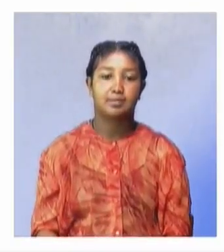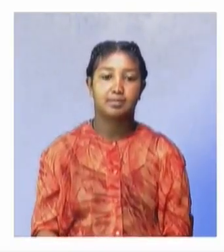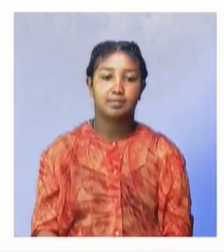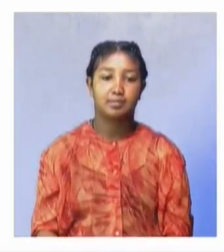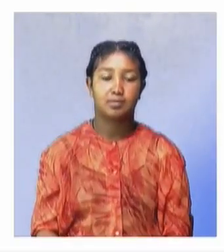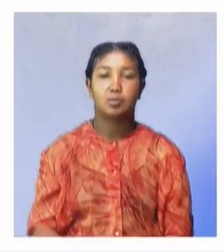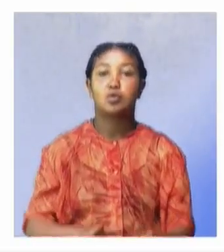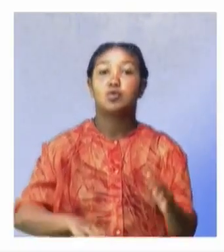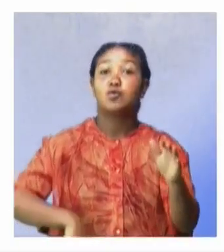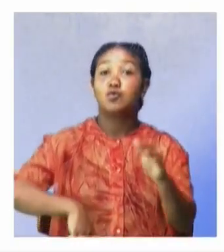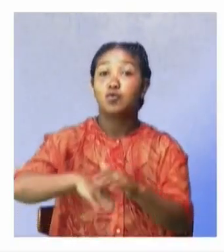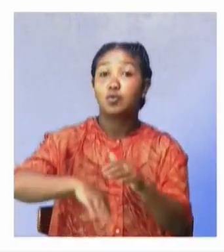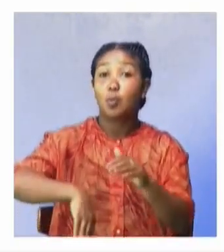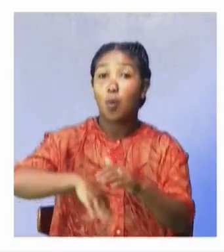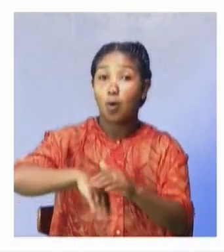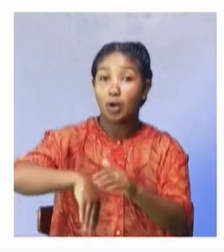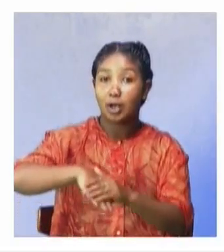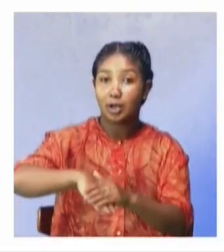football